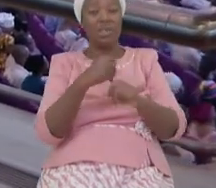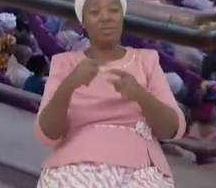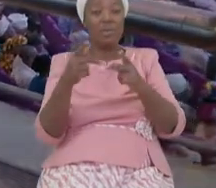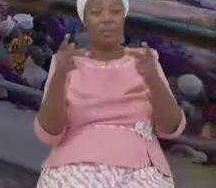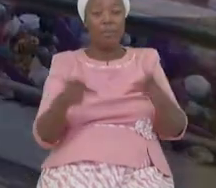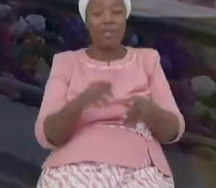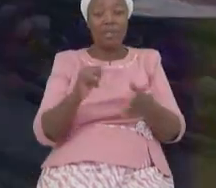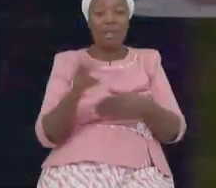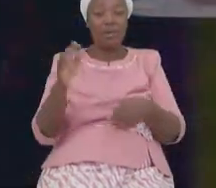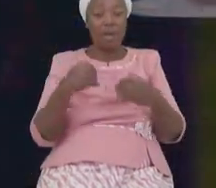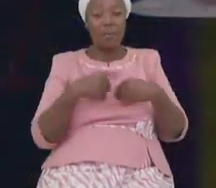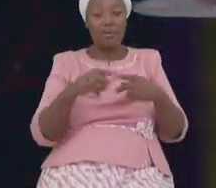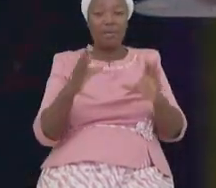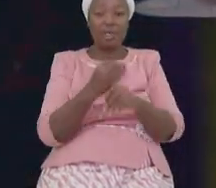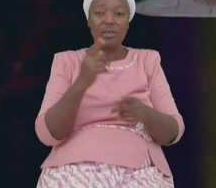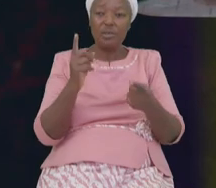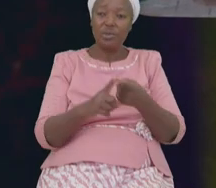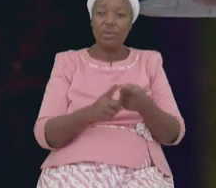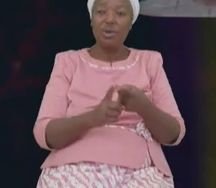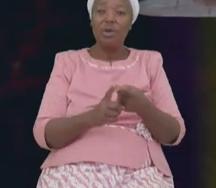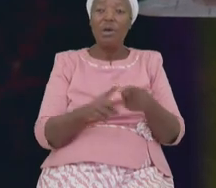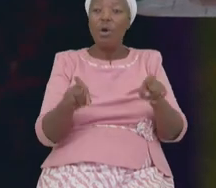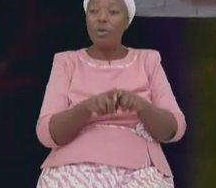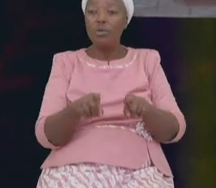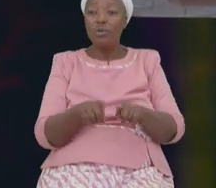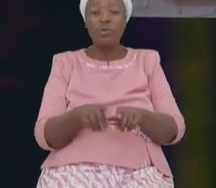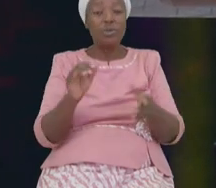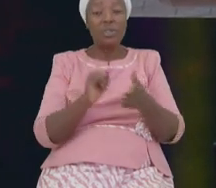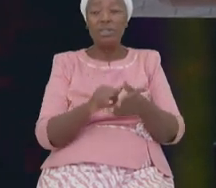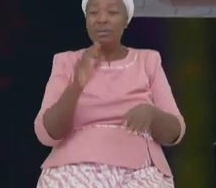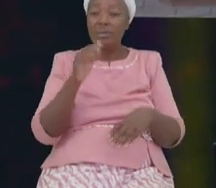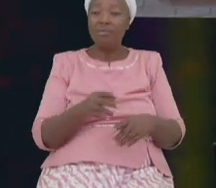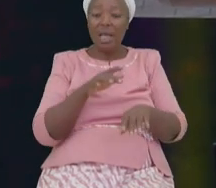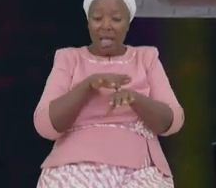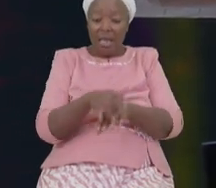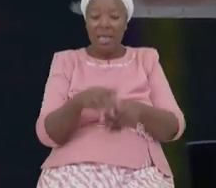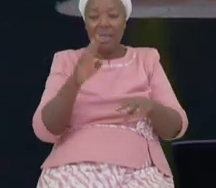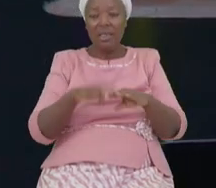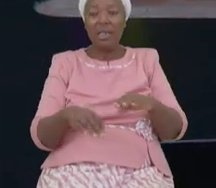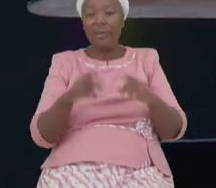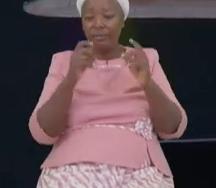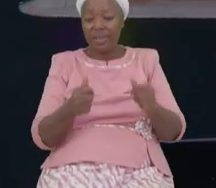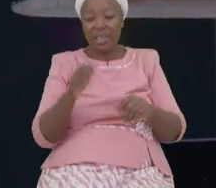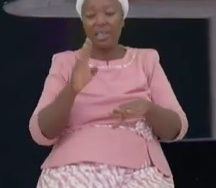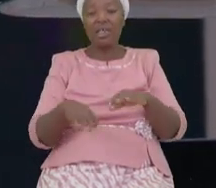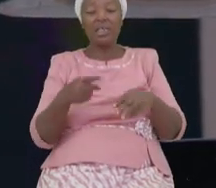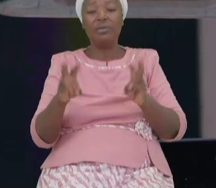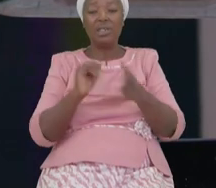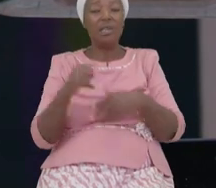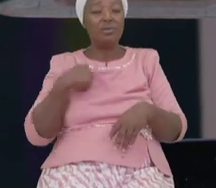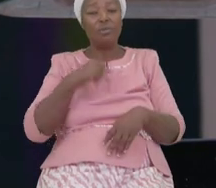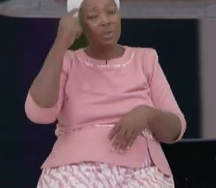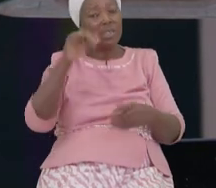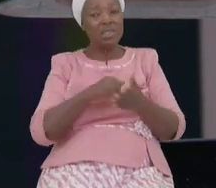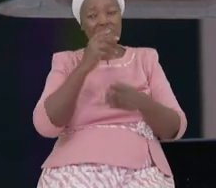ought to get to, even earlier than we thought we'll get, is the way, the highway, is the highway